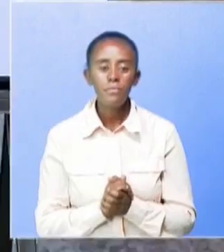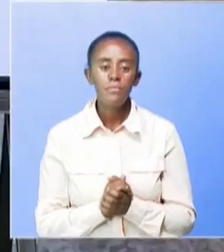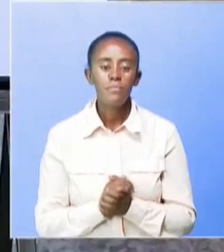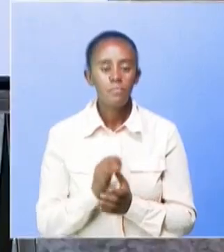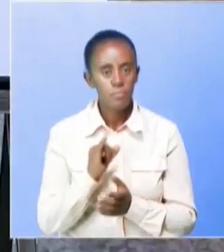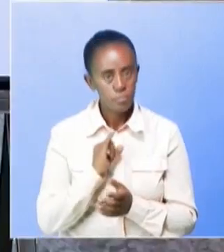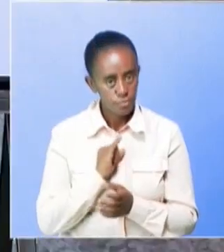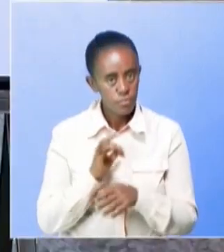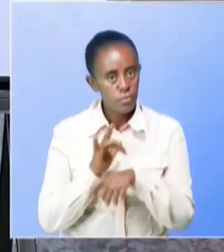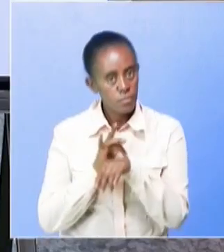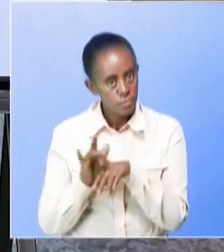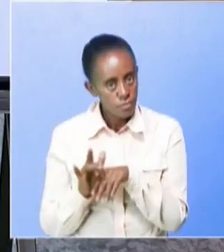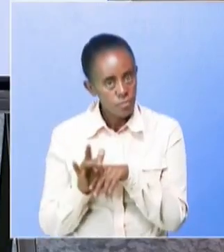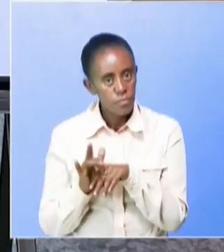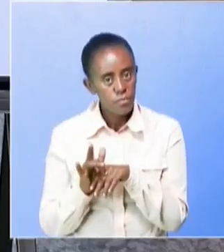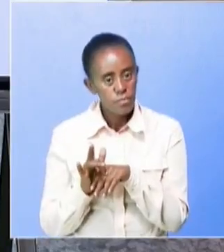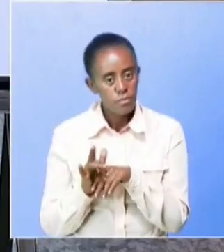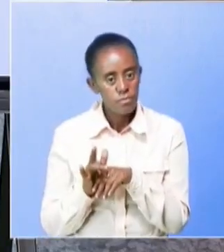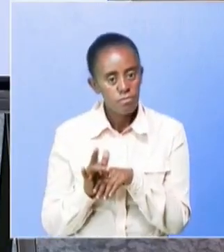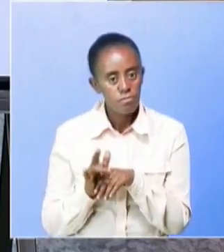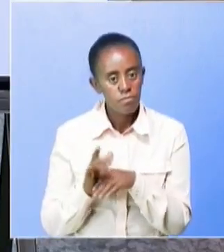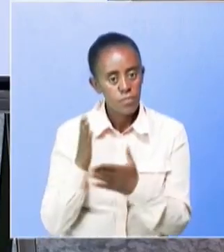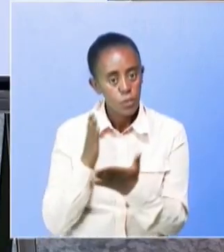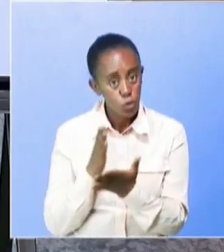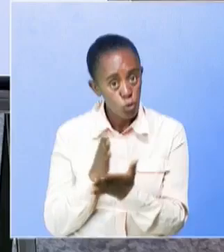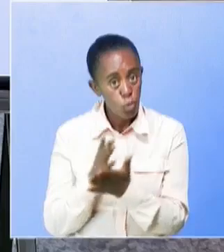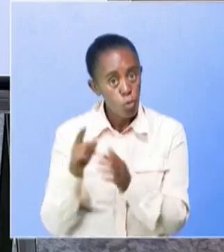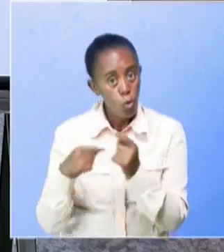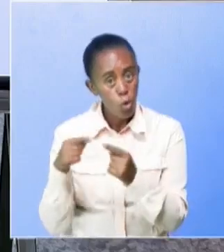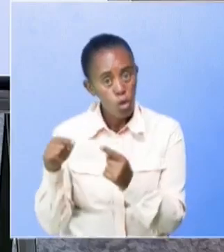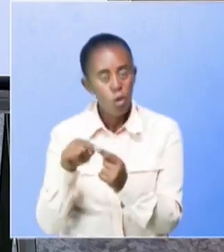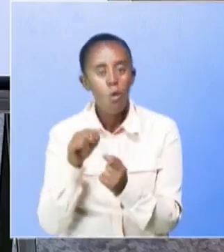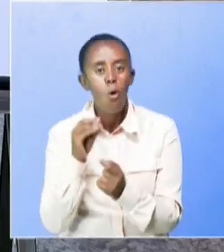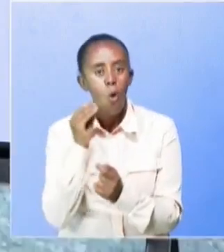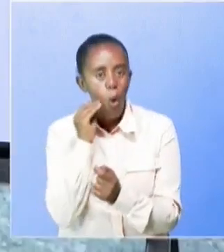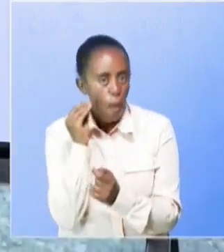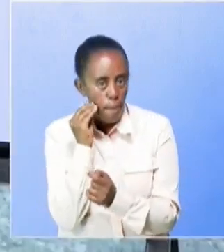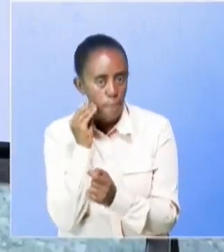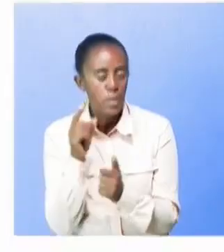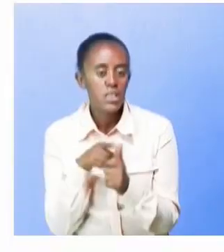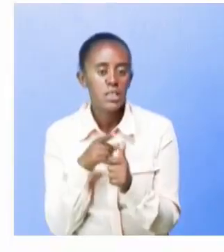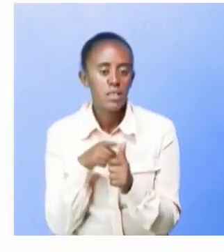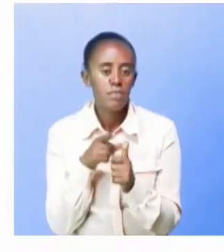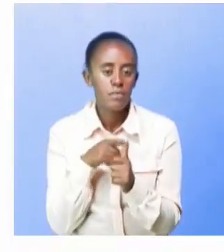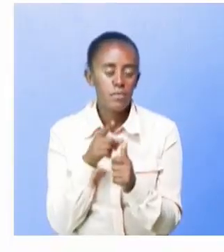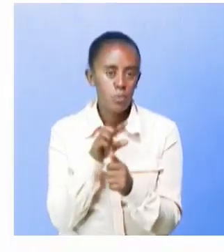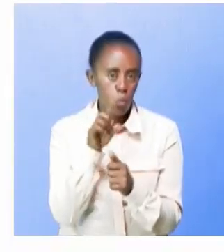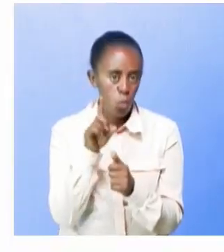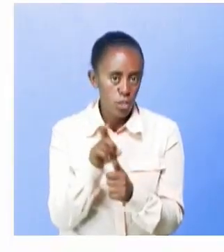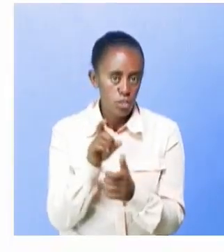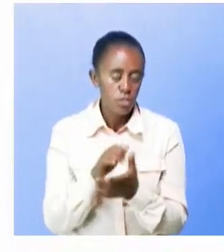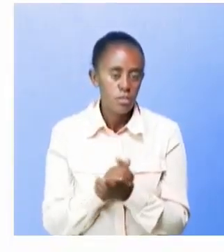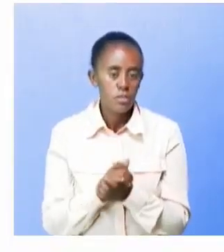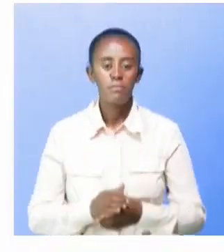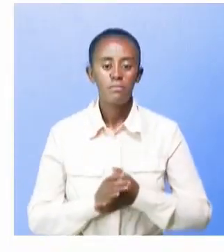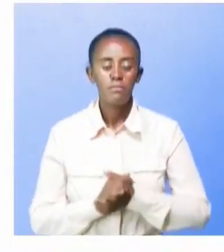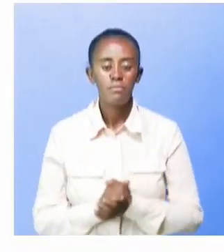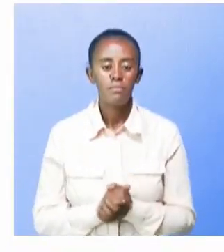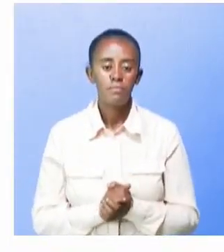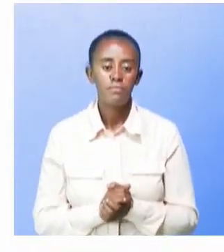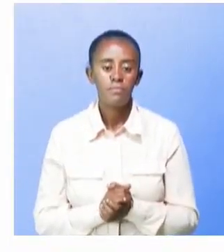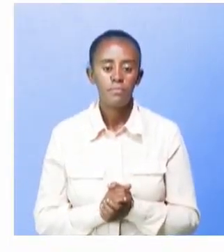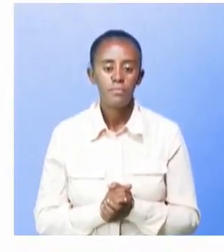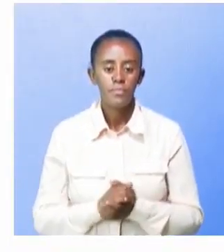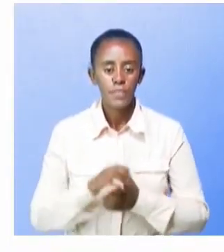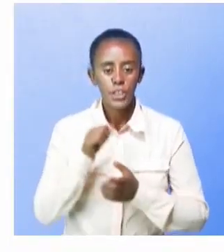I blank stop going home. That is the first question. Number 2,